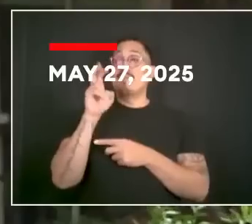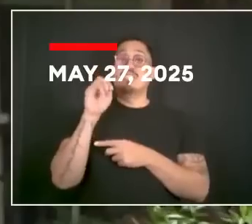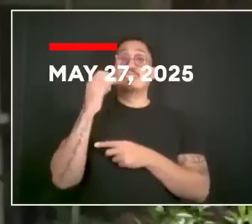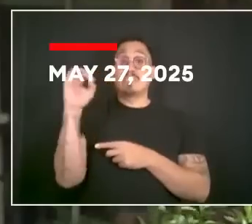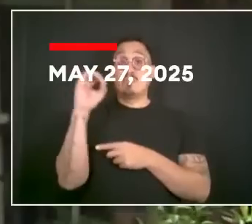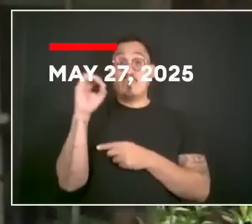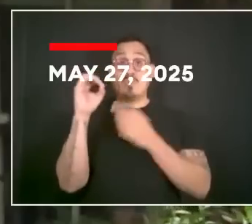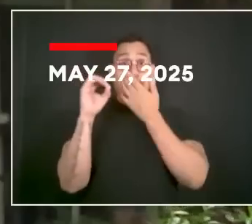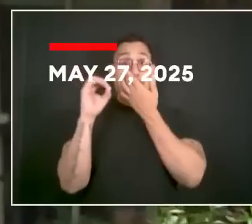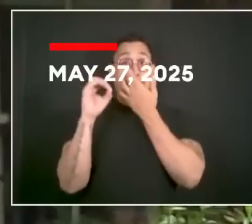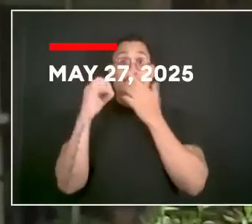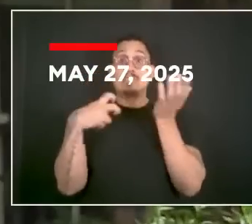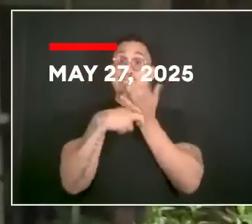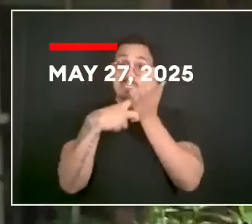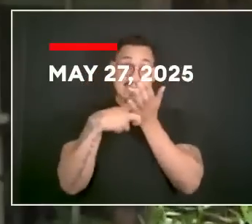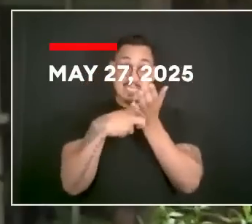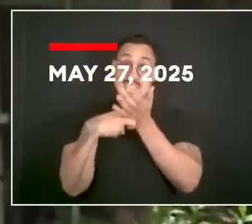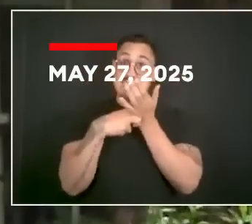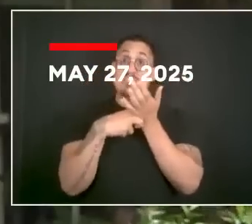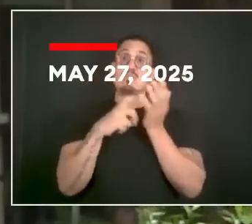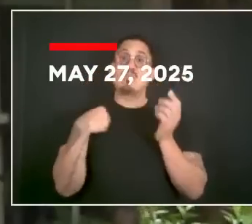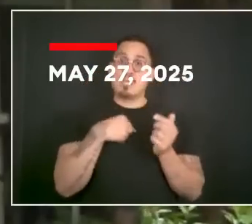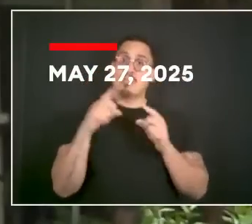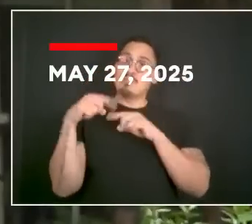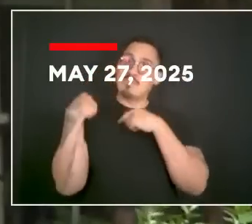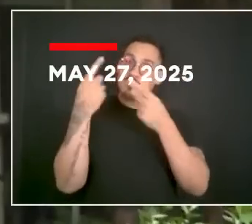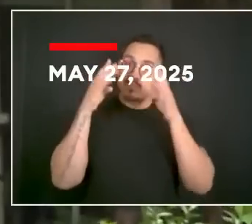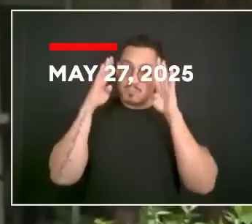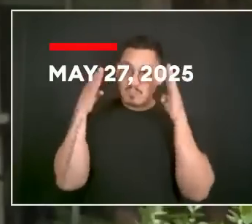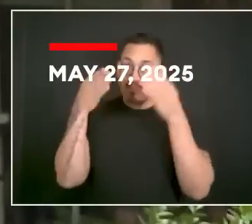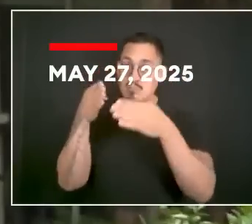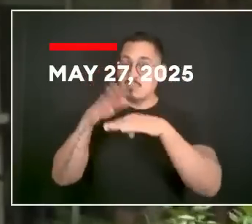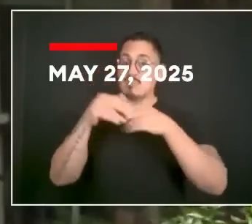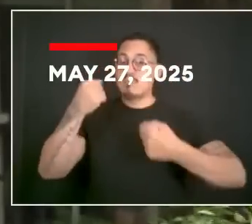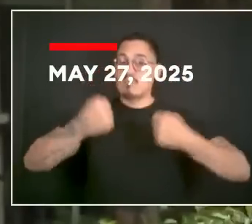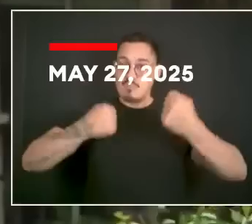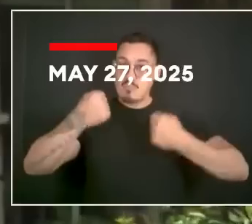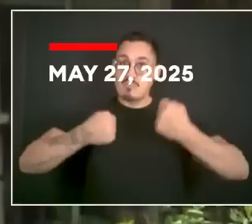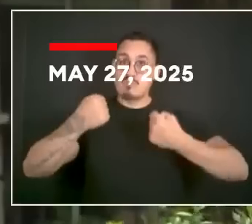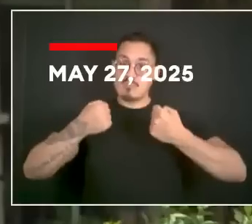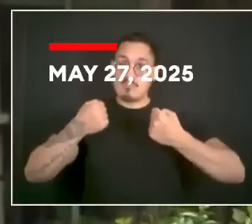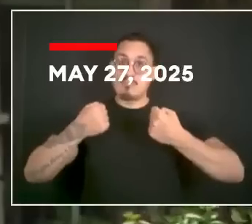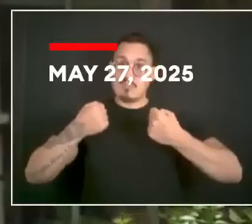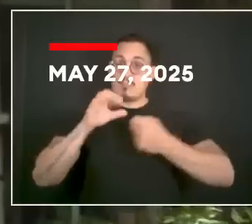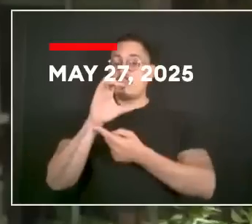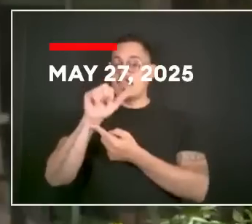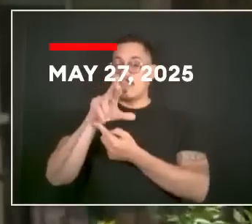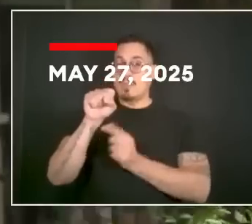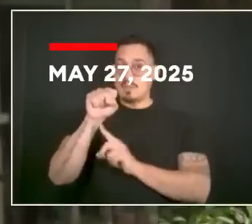has solely focused on cars. That's been our primary focus, going after the four